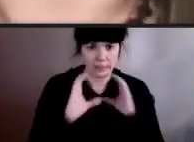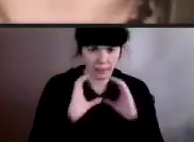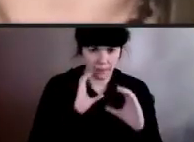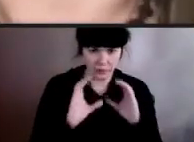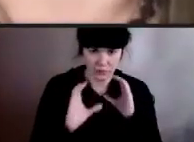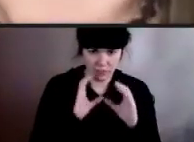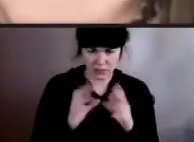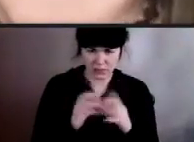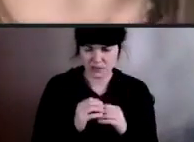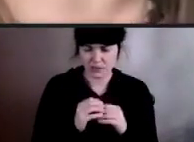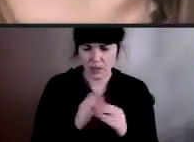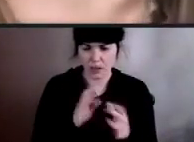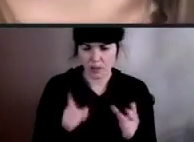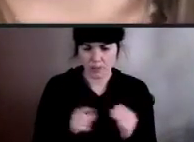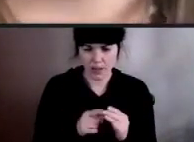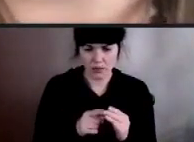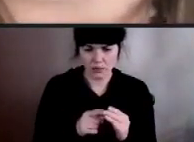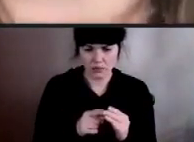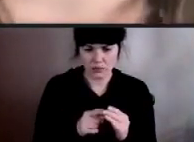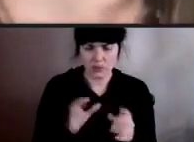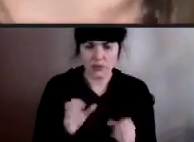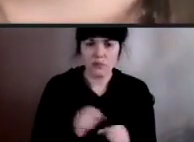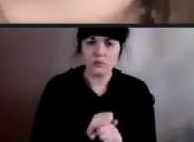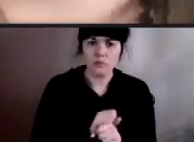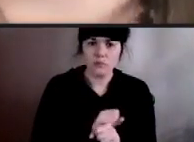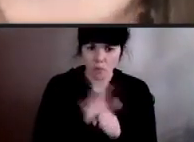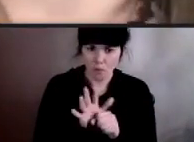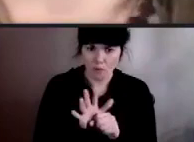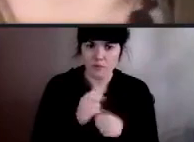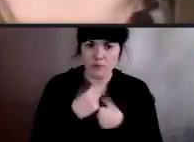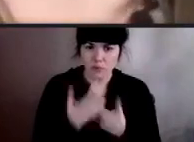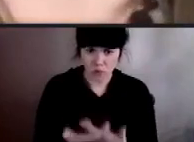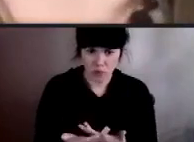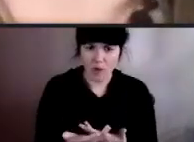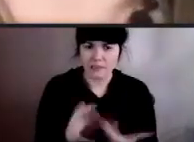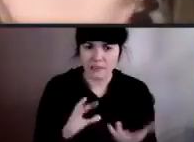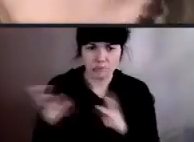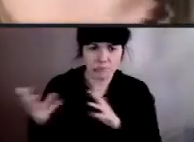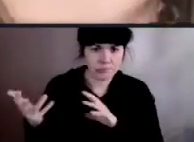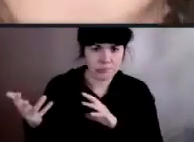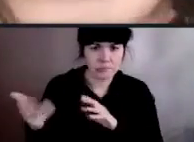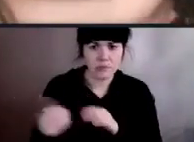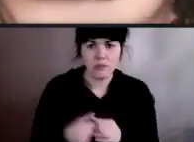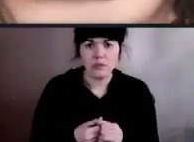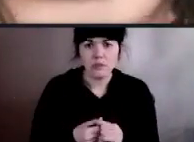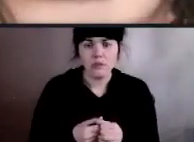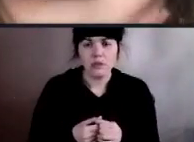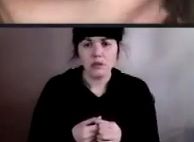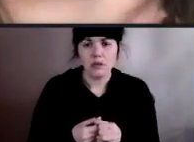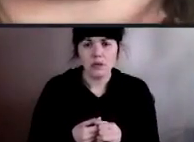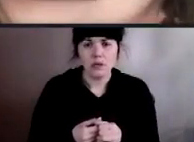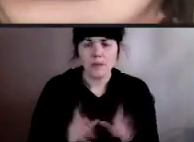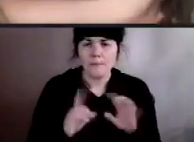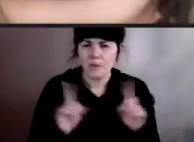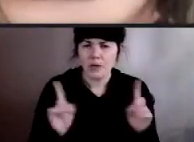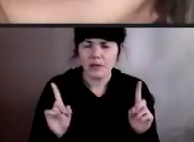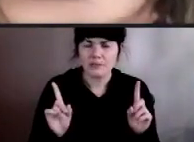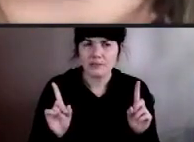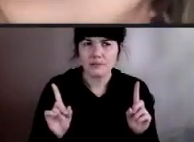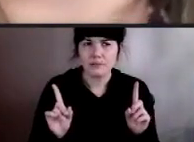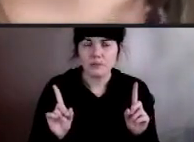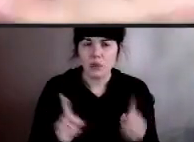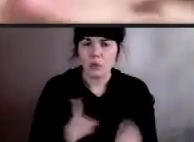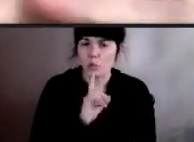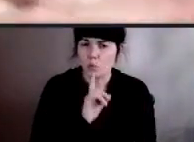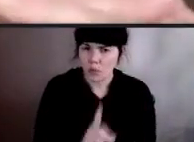also think we would be remiss if we didn't talk about the racial and political divides that have occurred in this